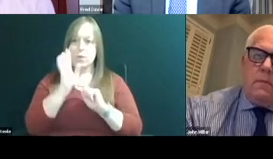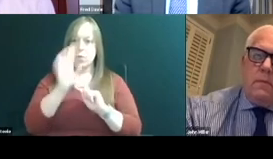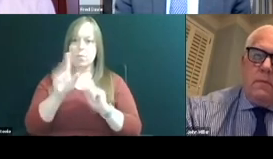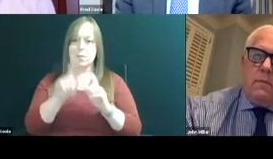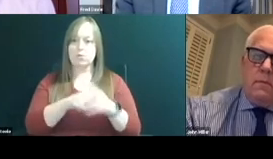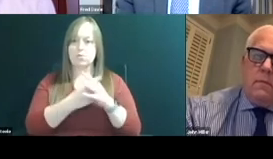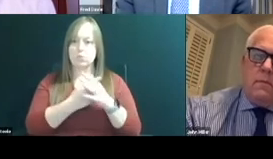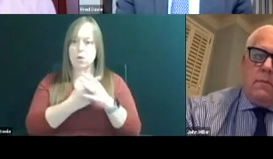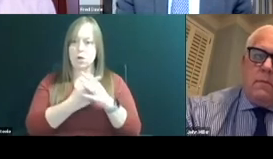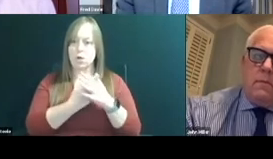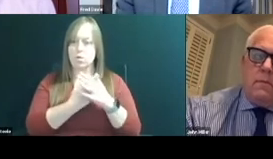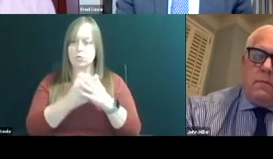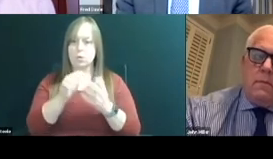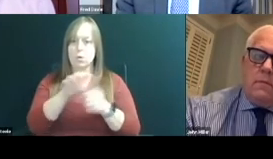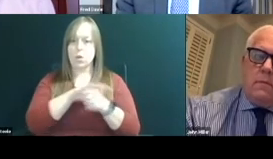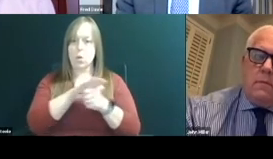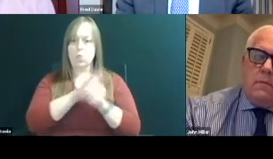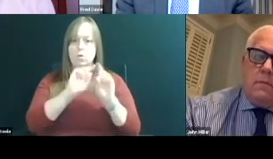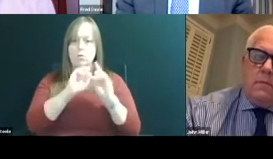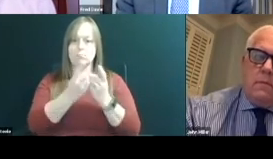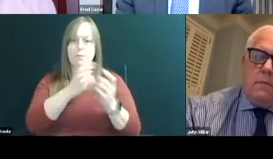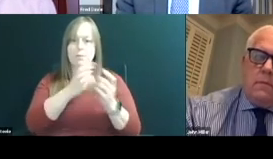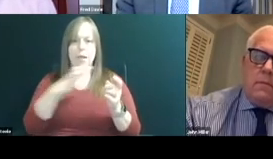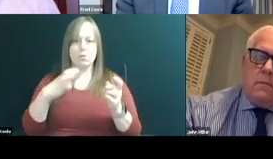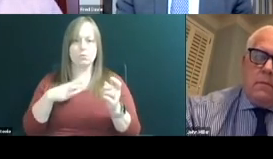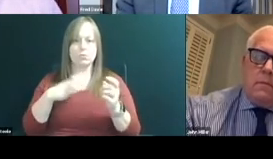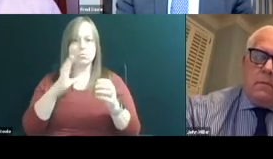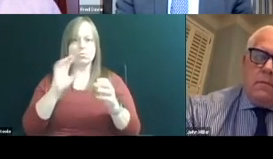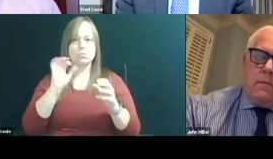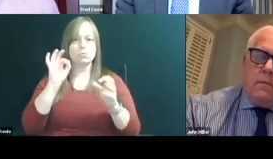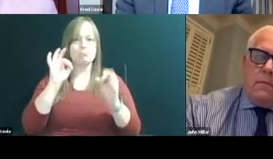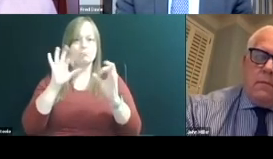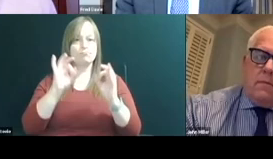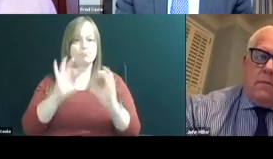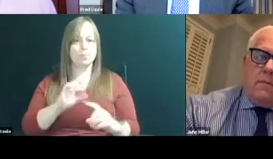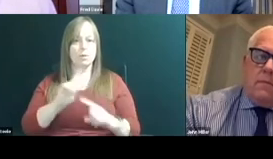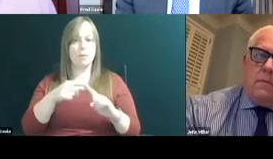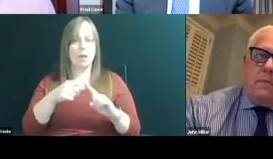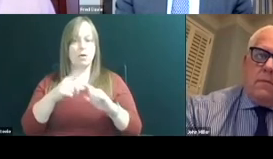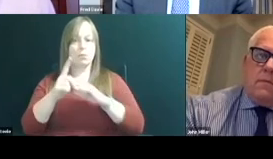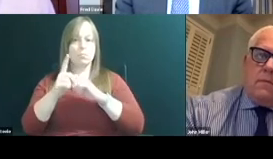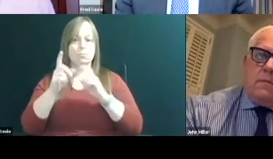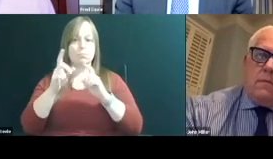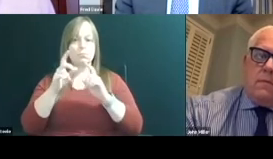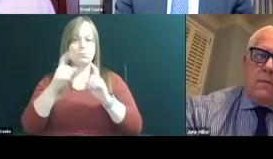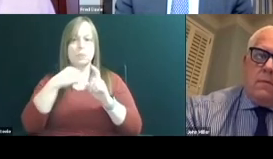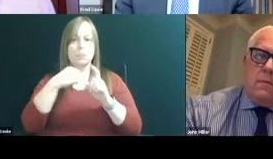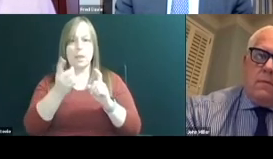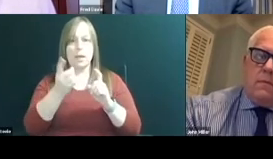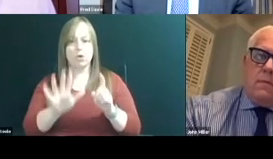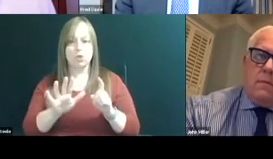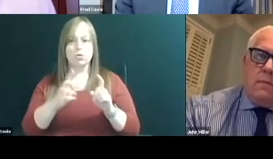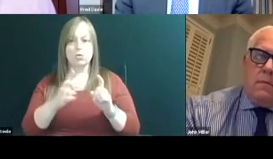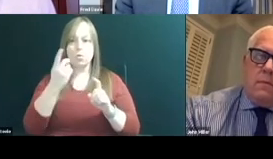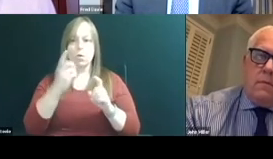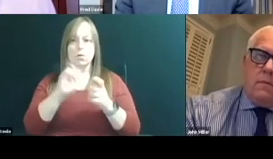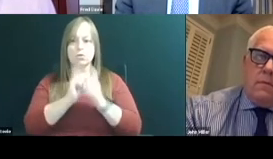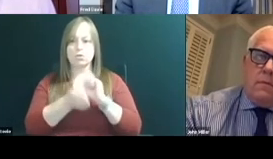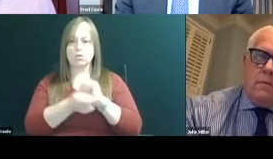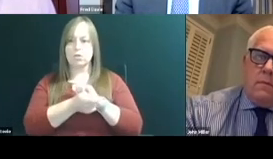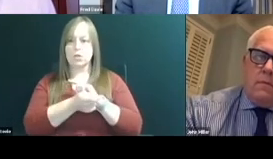to local precinct councils having input around precinct commanders as one of those